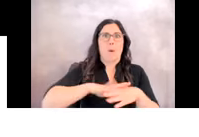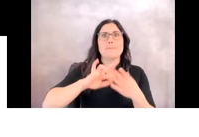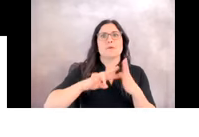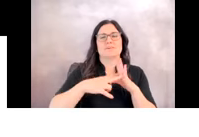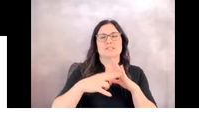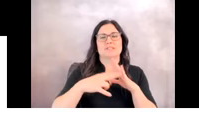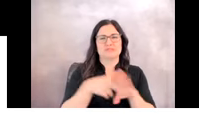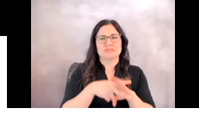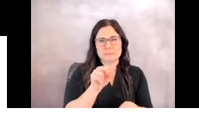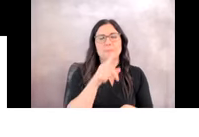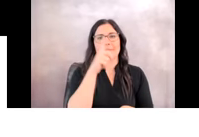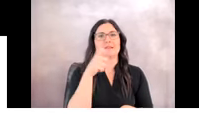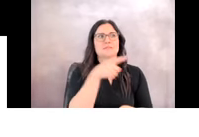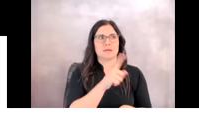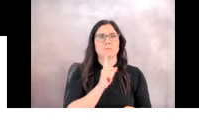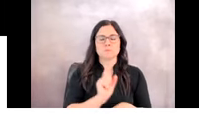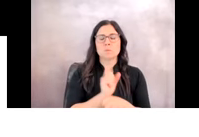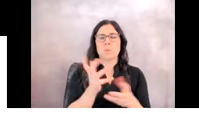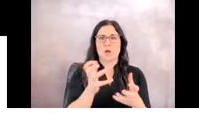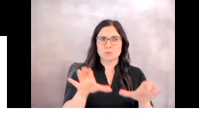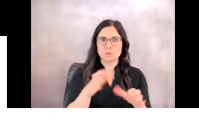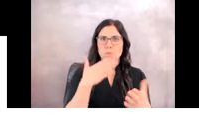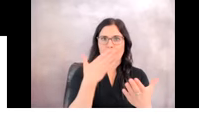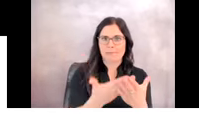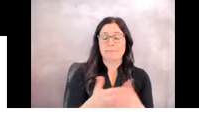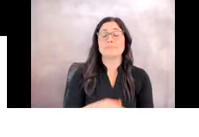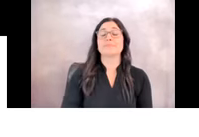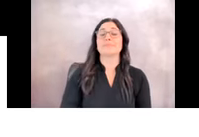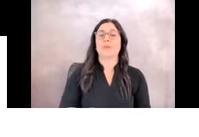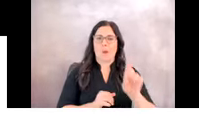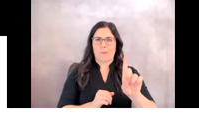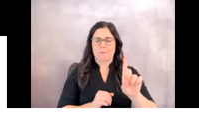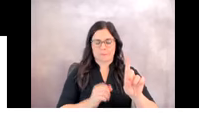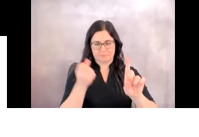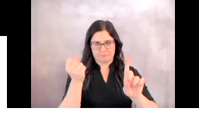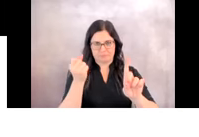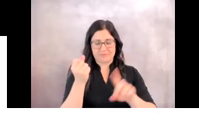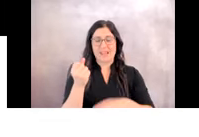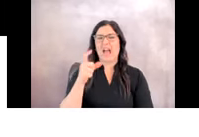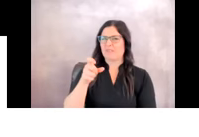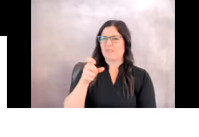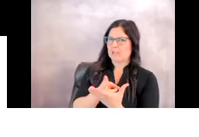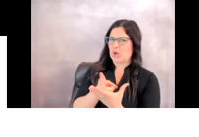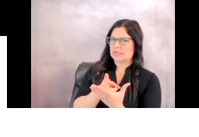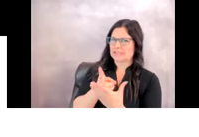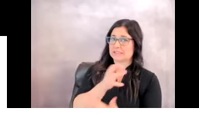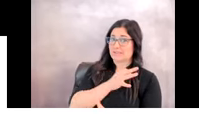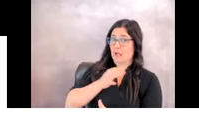wanted to say that. Before we go to the next one, I need to be honest with